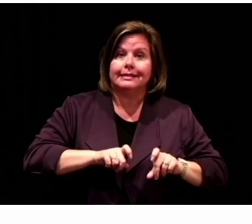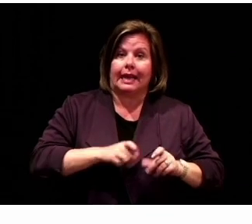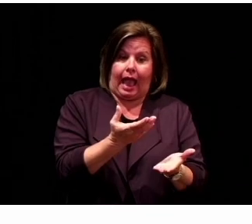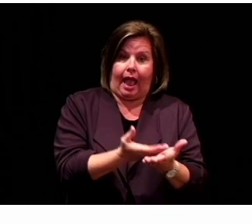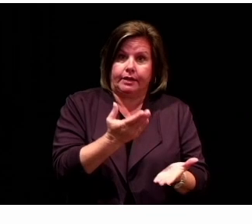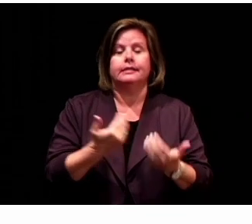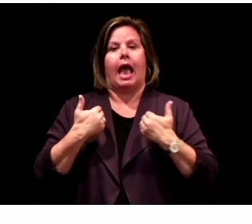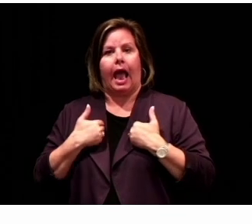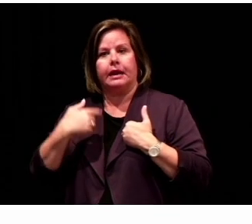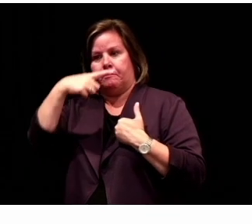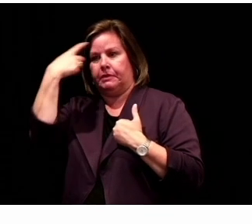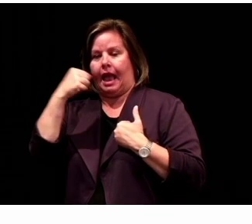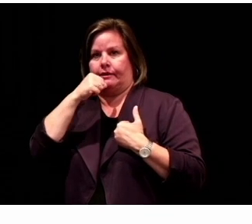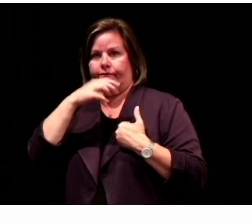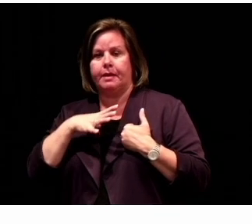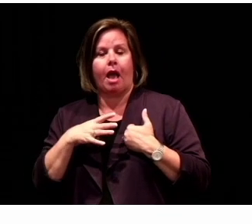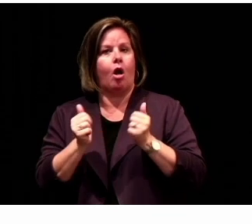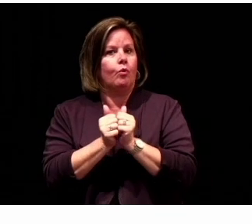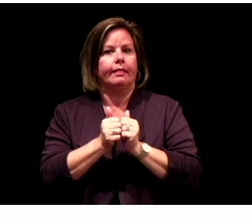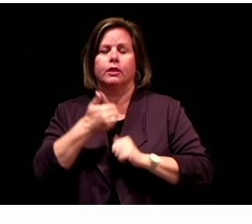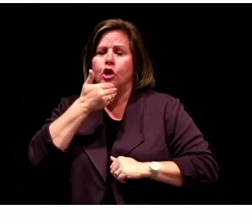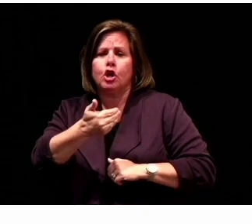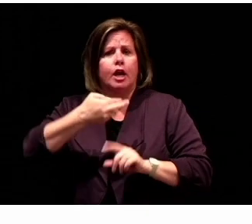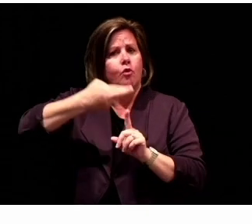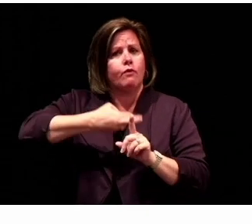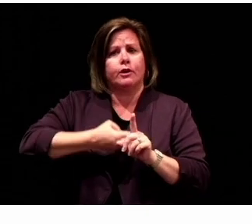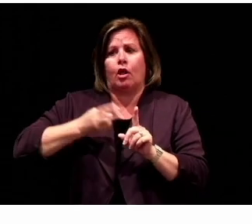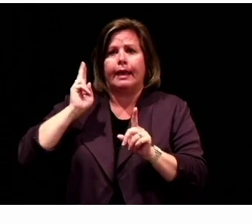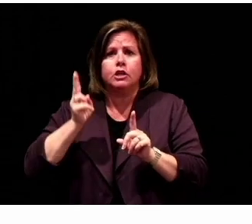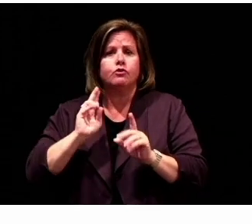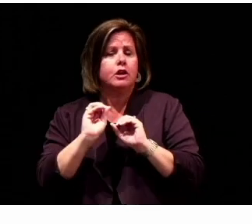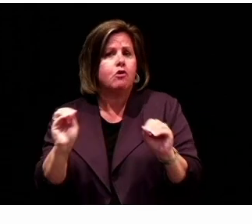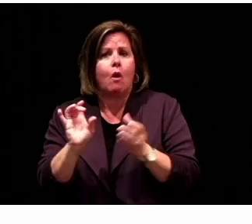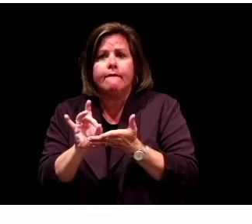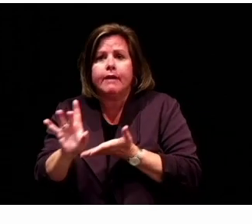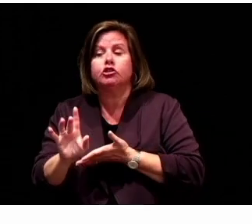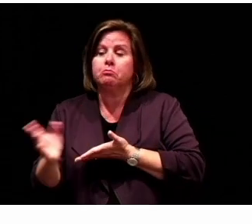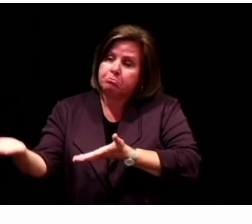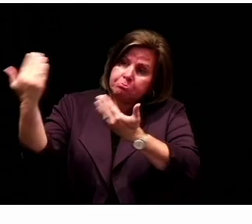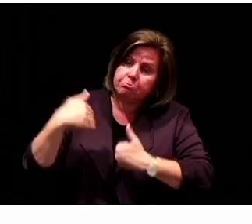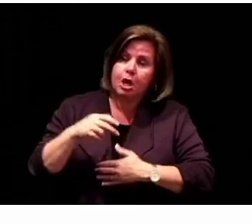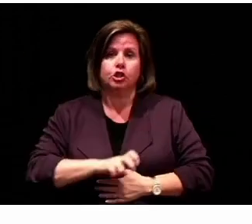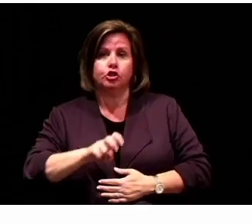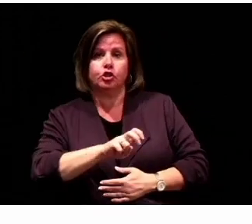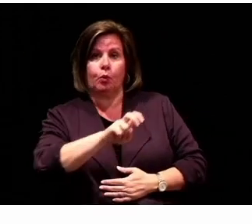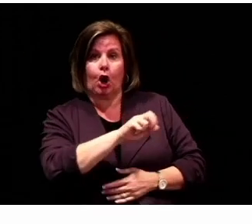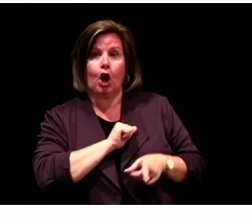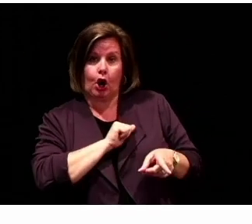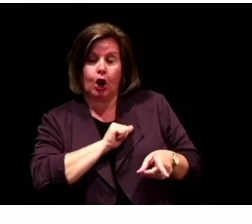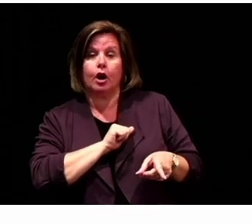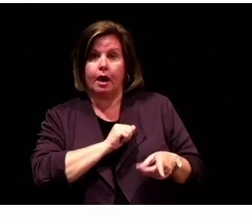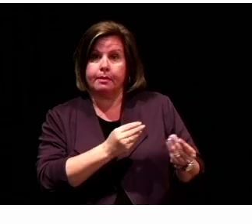same kind of reports from the CFPB and the FTC dealing with the problem of eviction records and screening devices, that the impact that that could